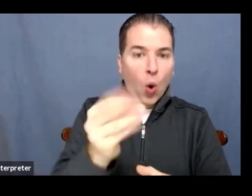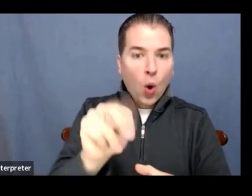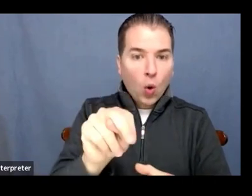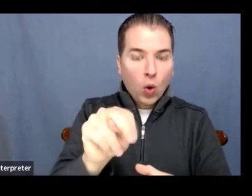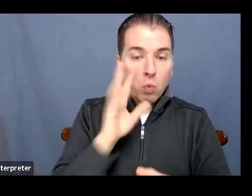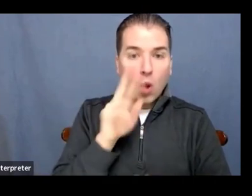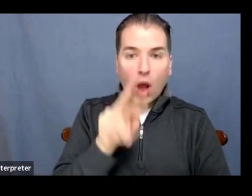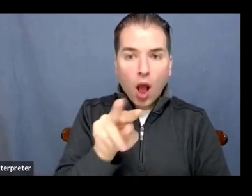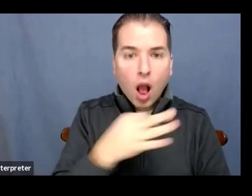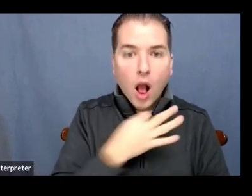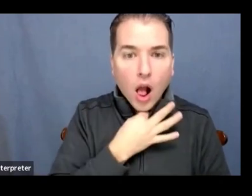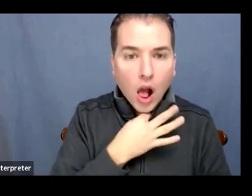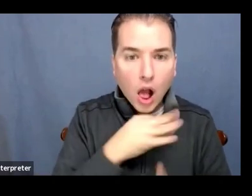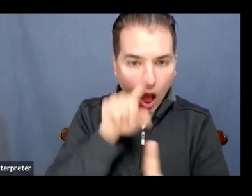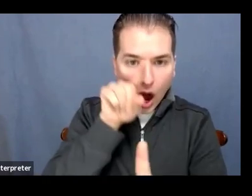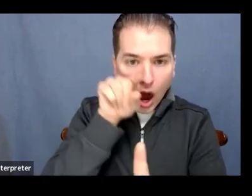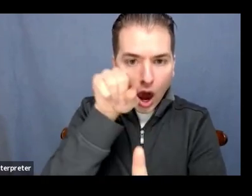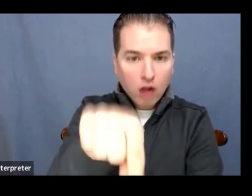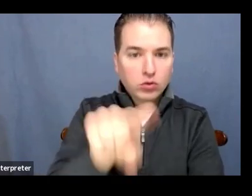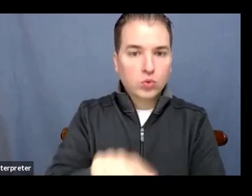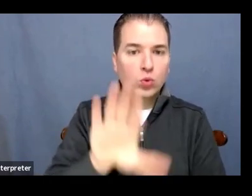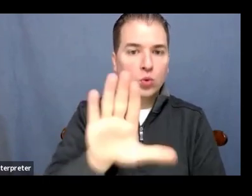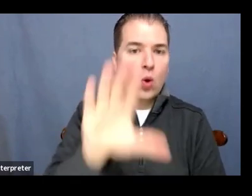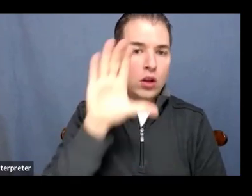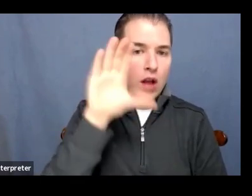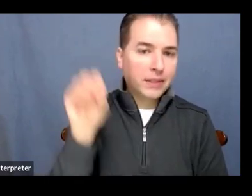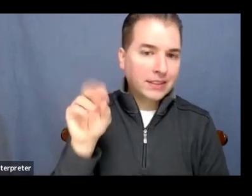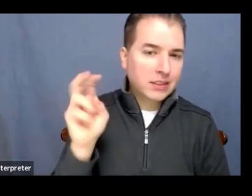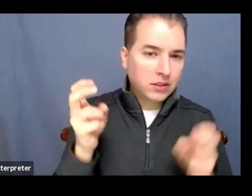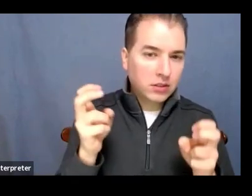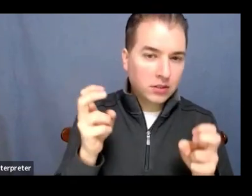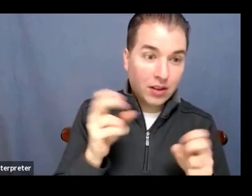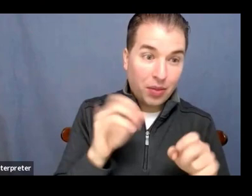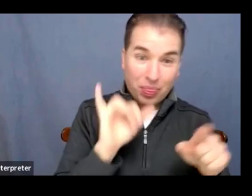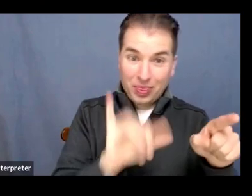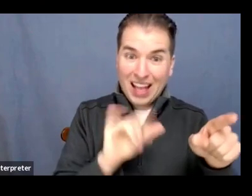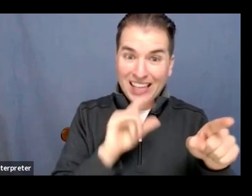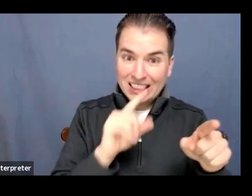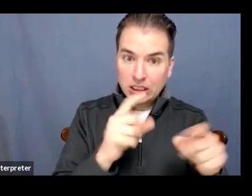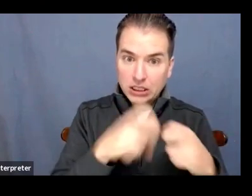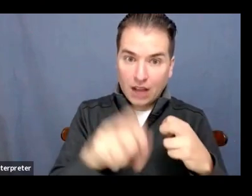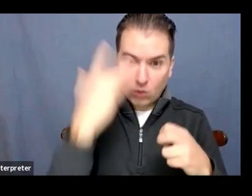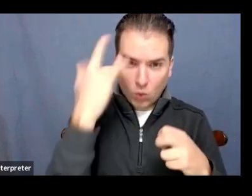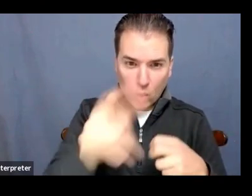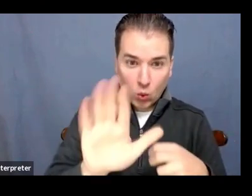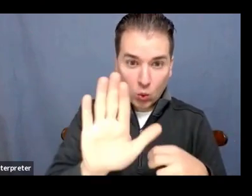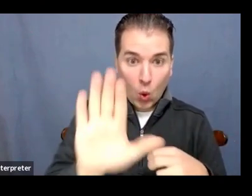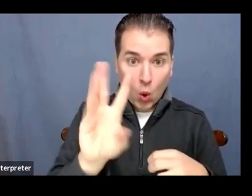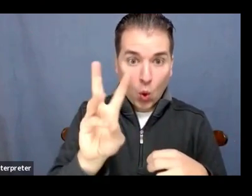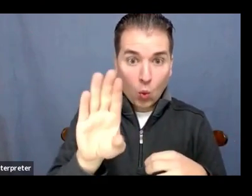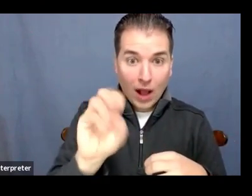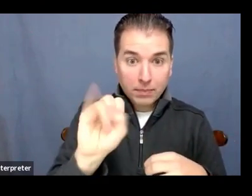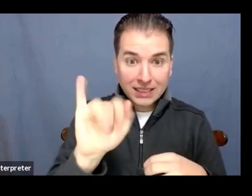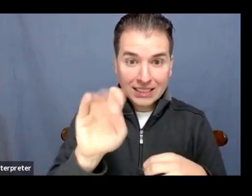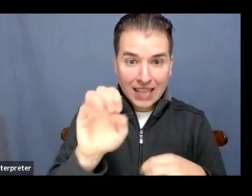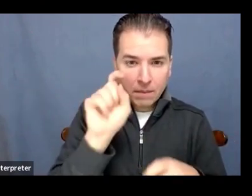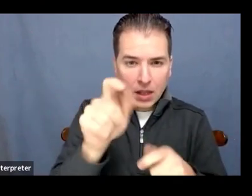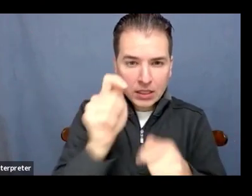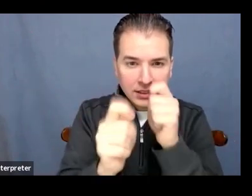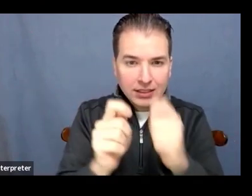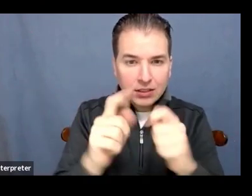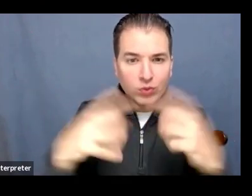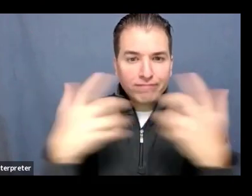that we're providing. The process is kind of slow because it takes time to build the traffic, but it keeps working, right? And it